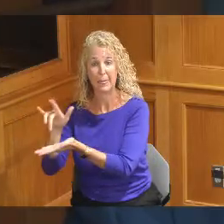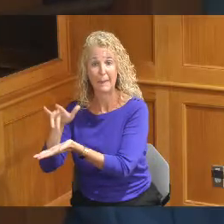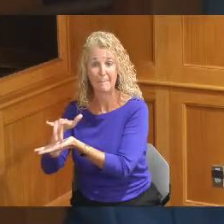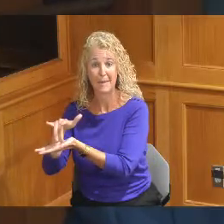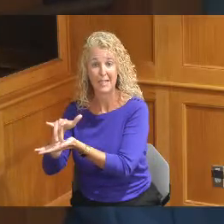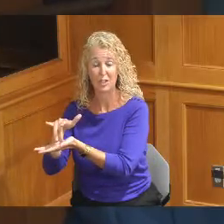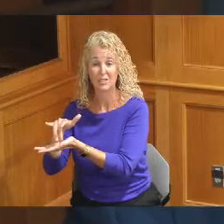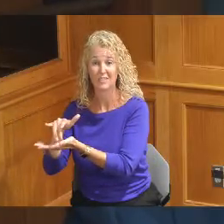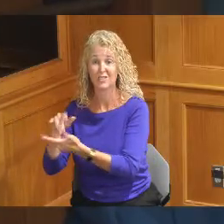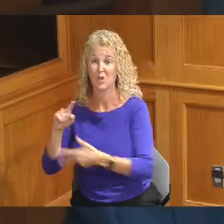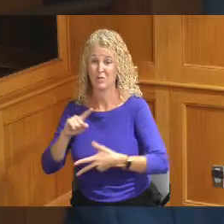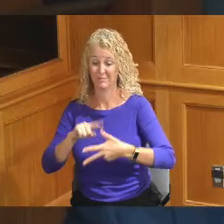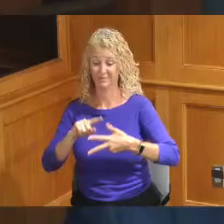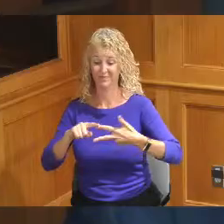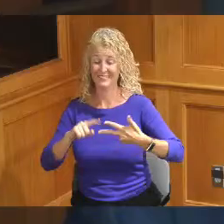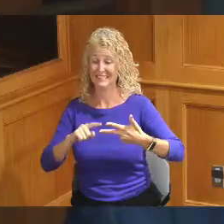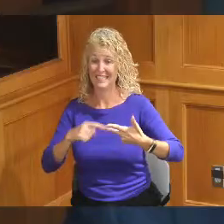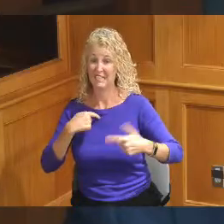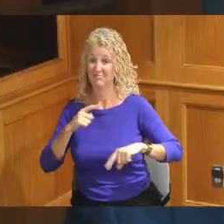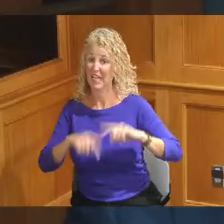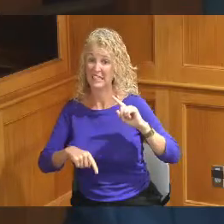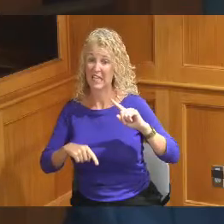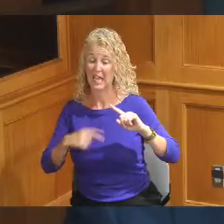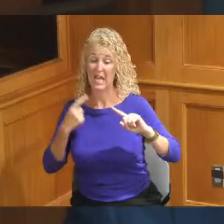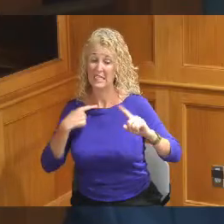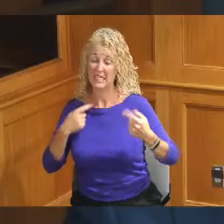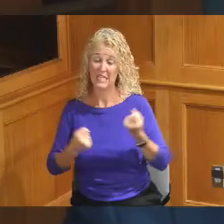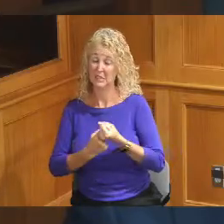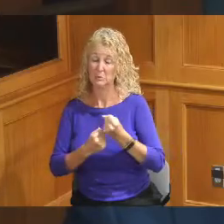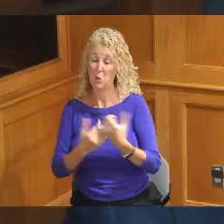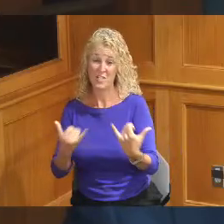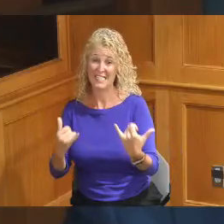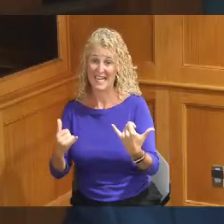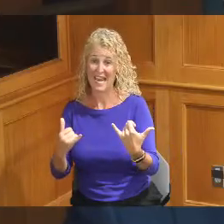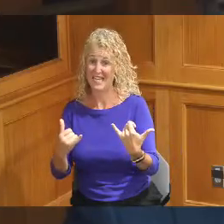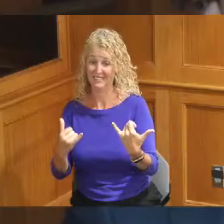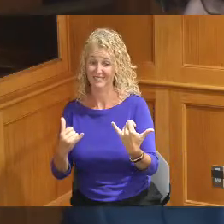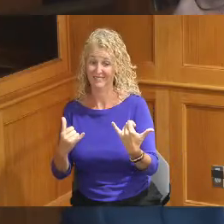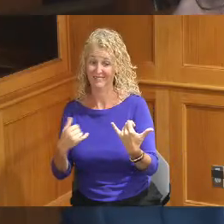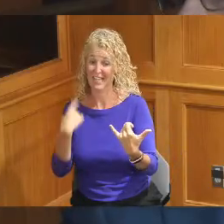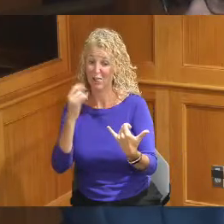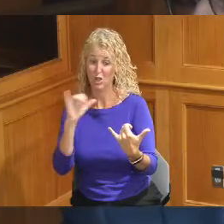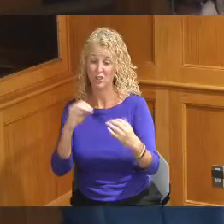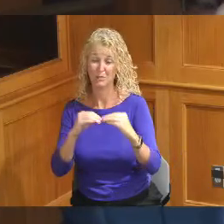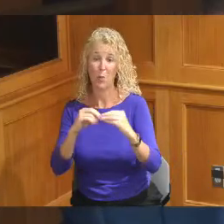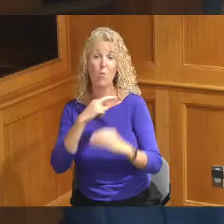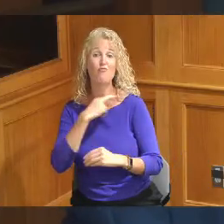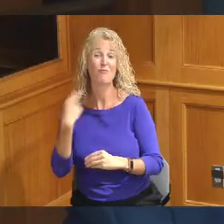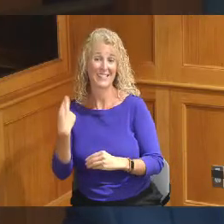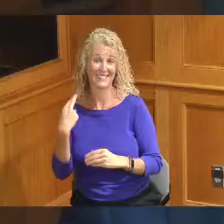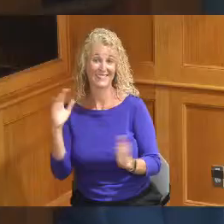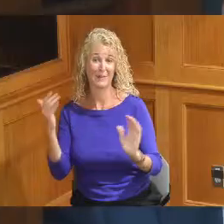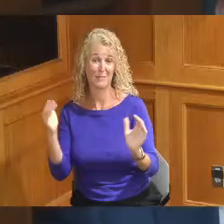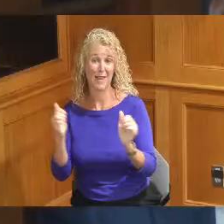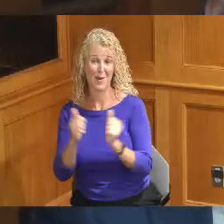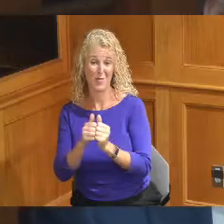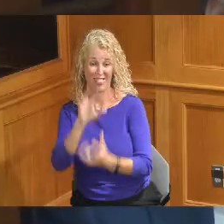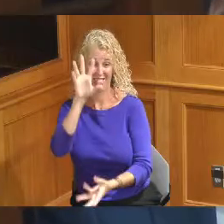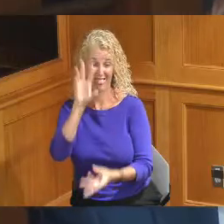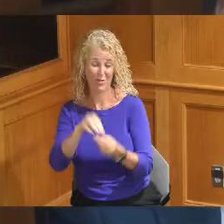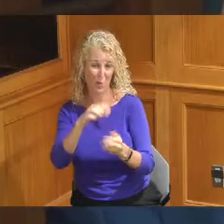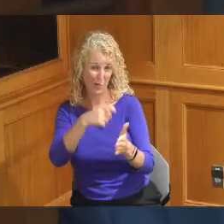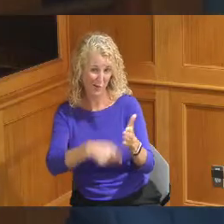to reserve today because this thing could get way more expensive than we had anticipated. I'd like to know what the total cost is going to